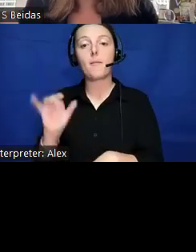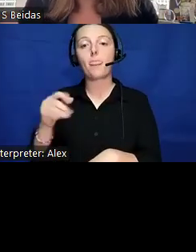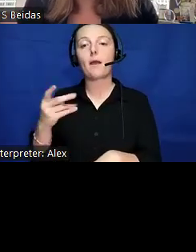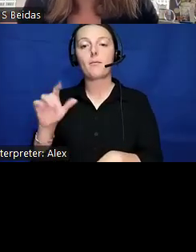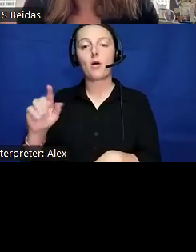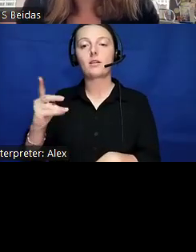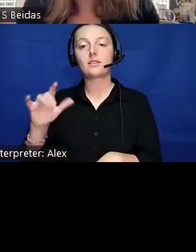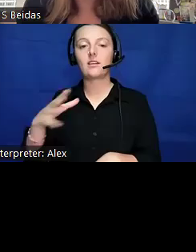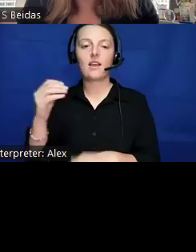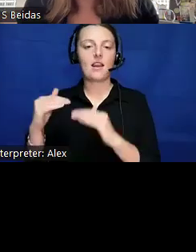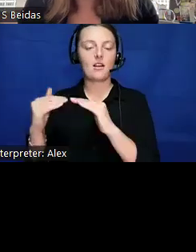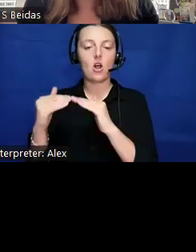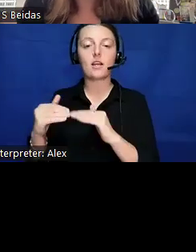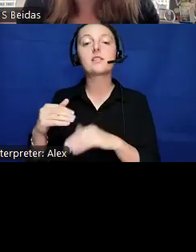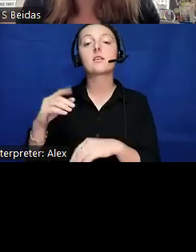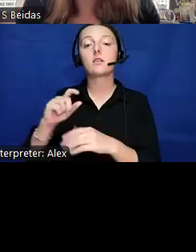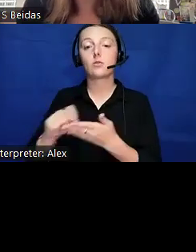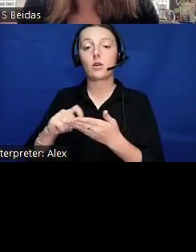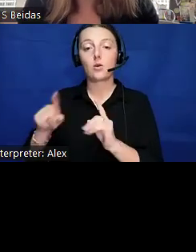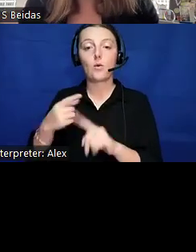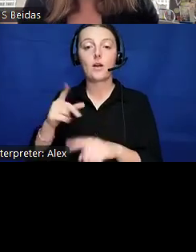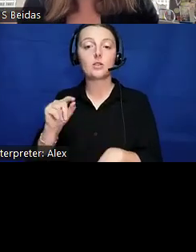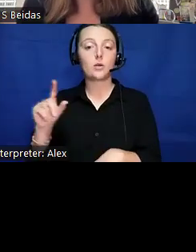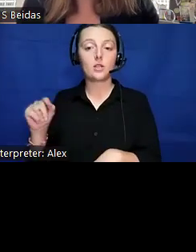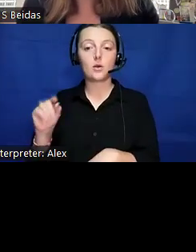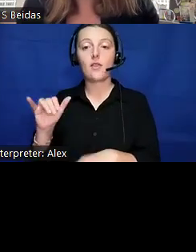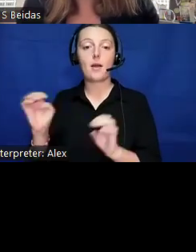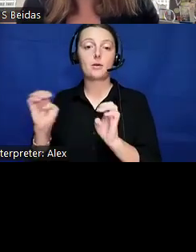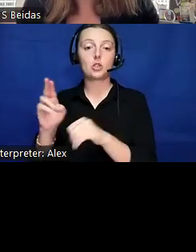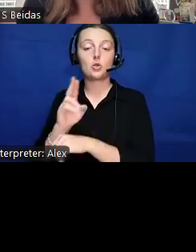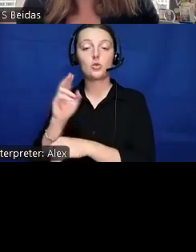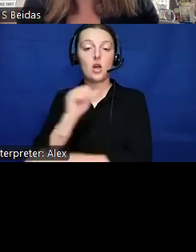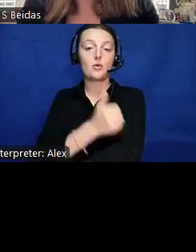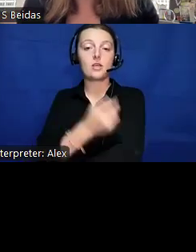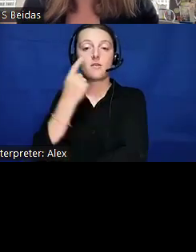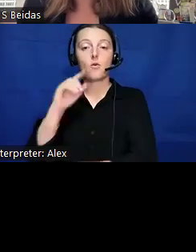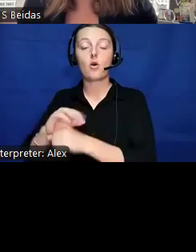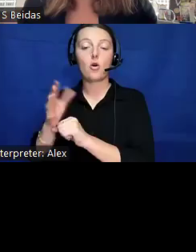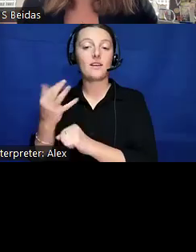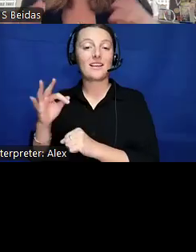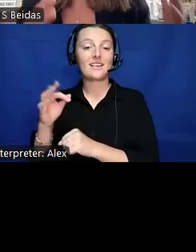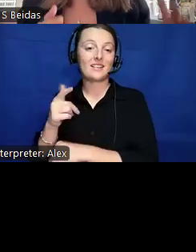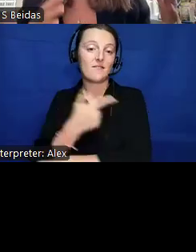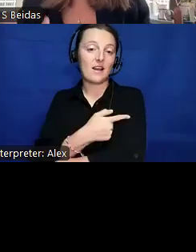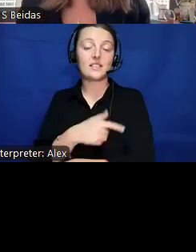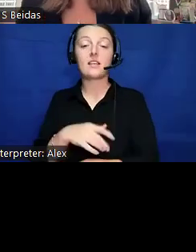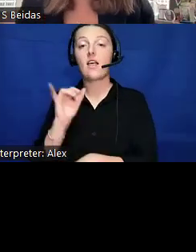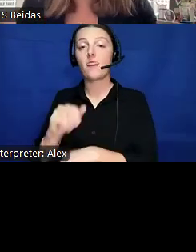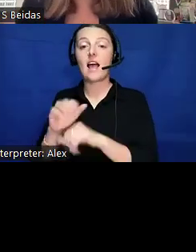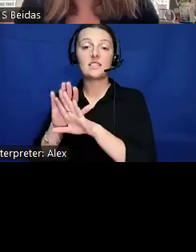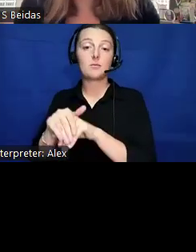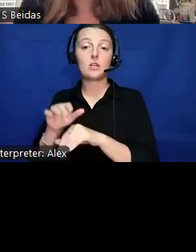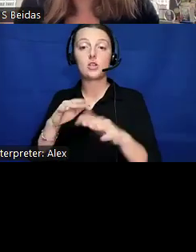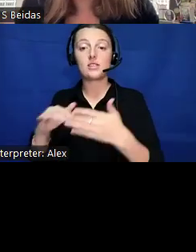before the emergency use authorization for the COVID-19 vaccine. And in the simulation study, what they were able to show was that the set